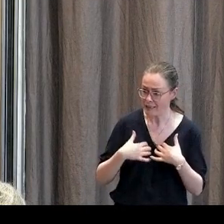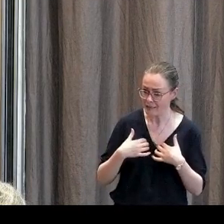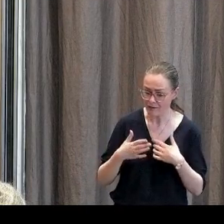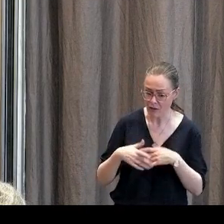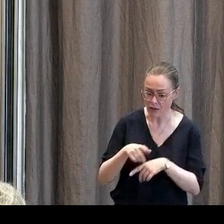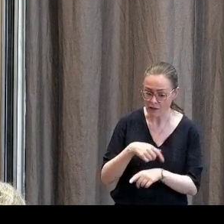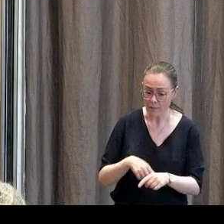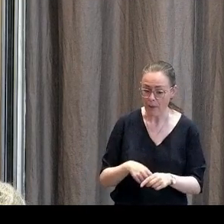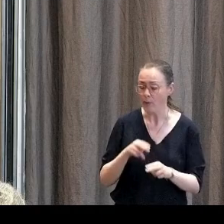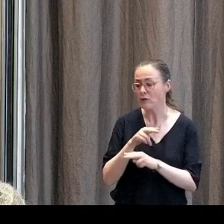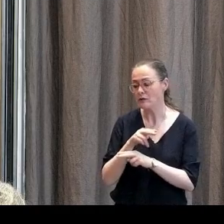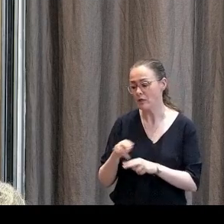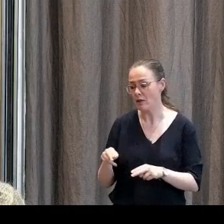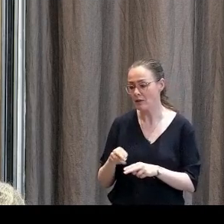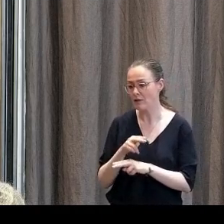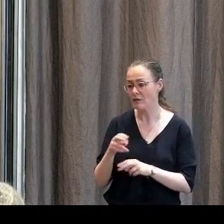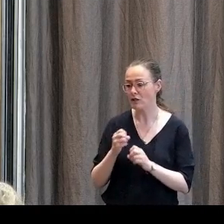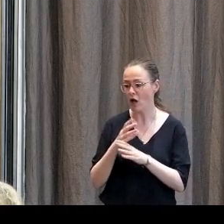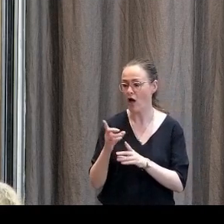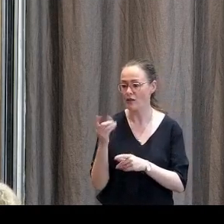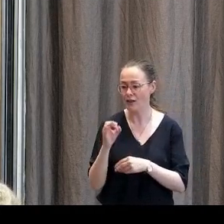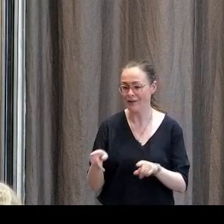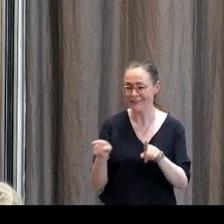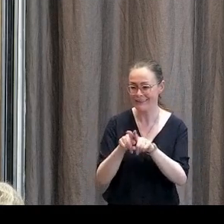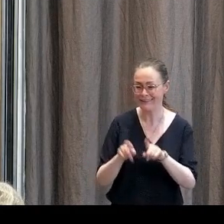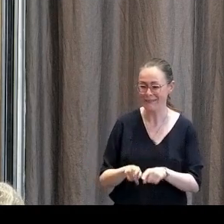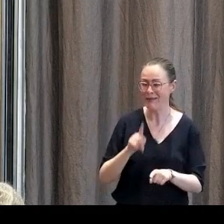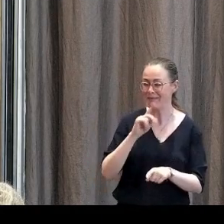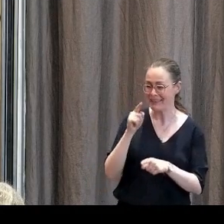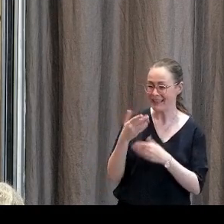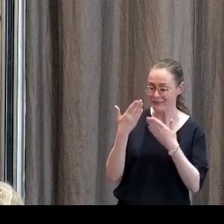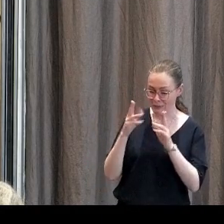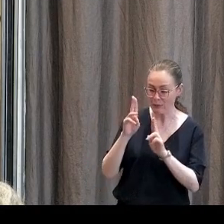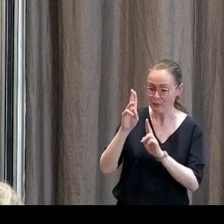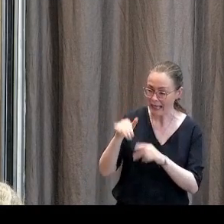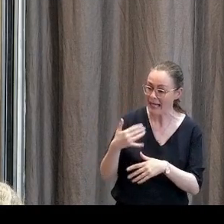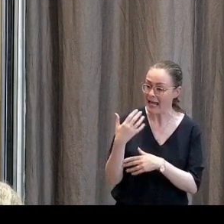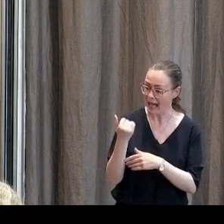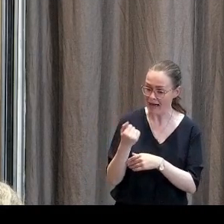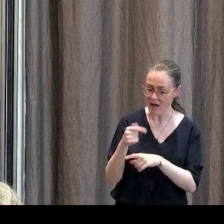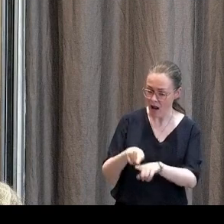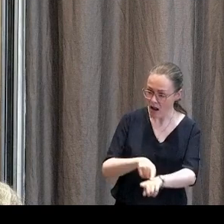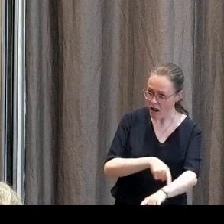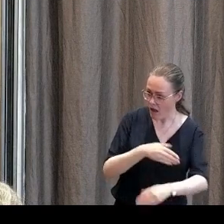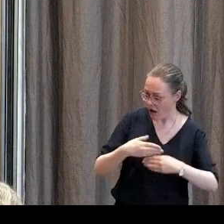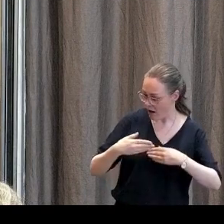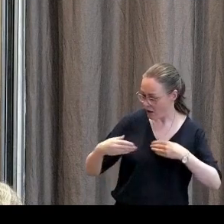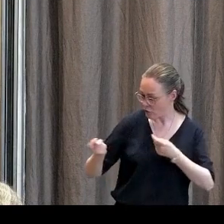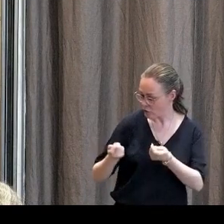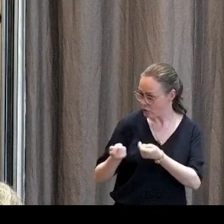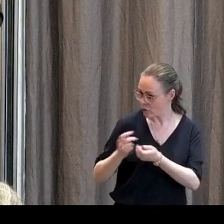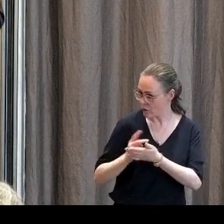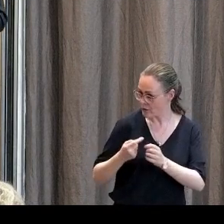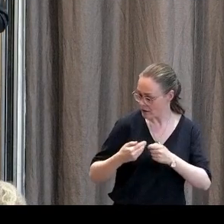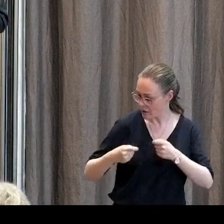us. Not all the dogs have responded as well as this, but it does suggest that you can have very long-lasting control of